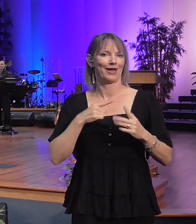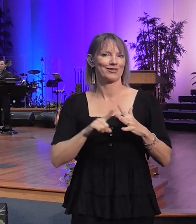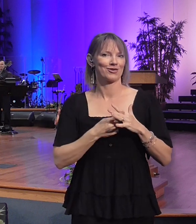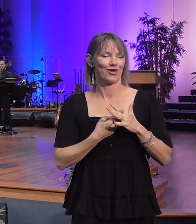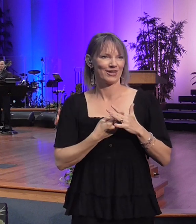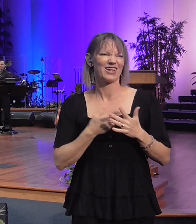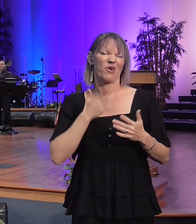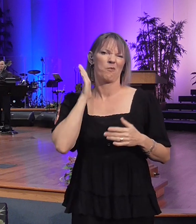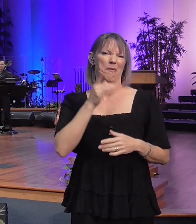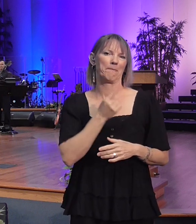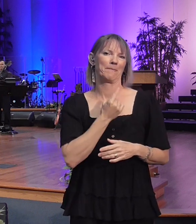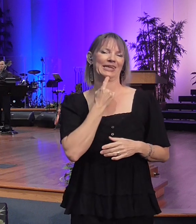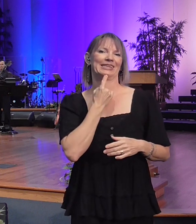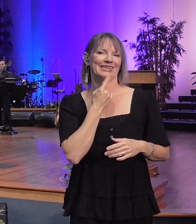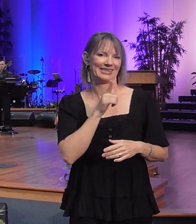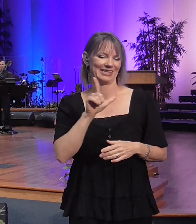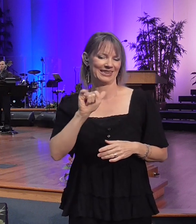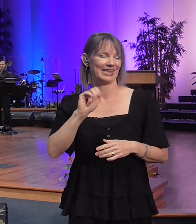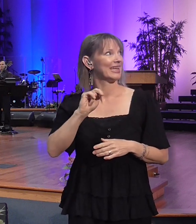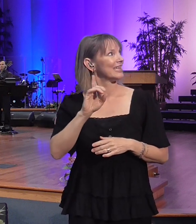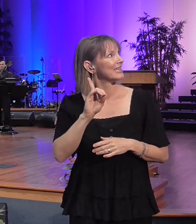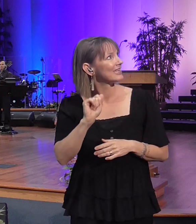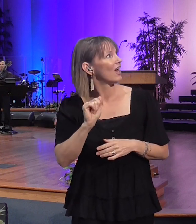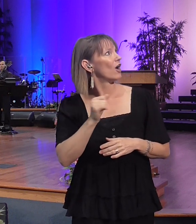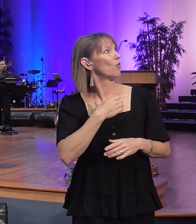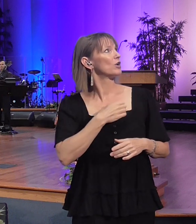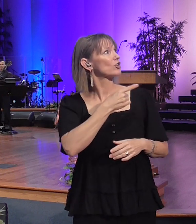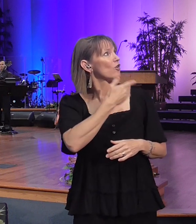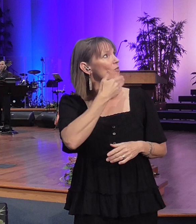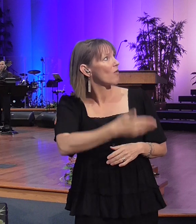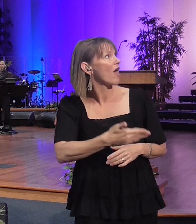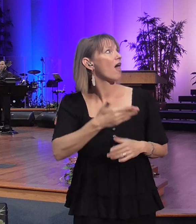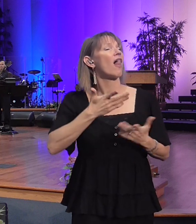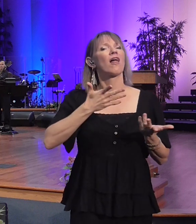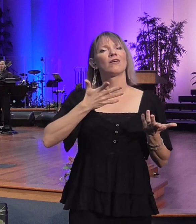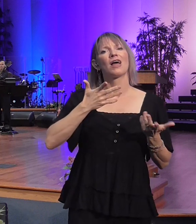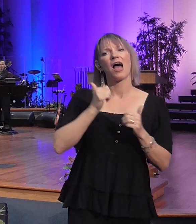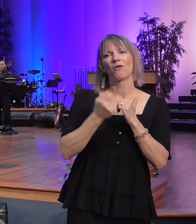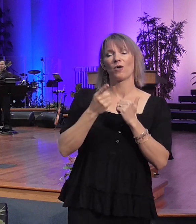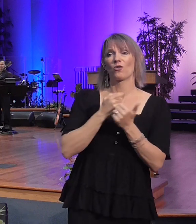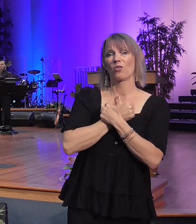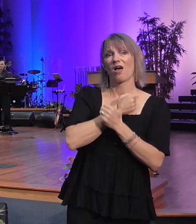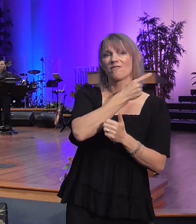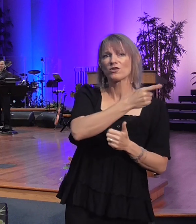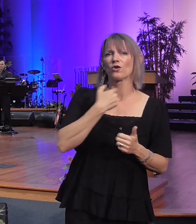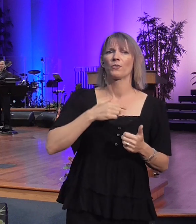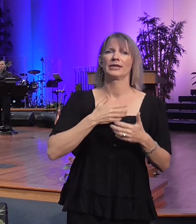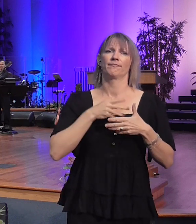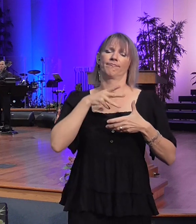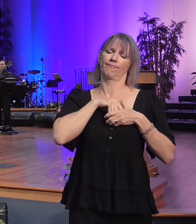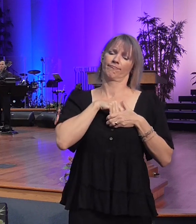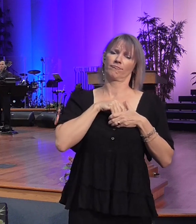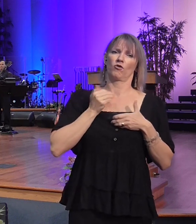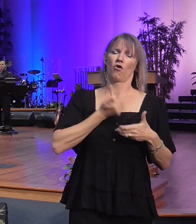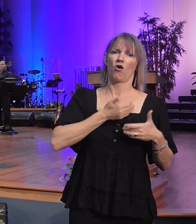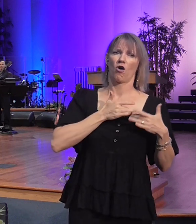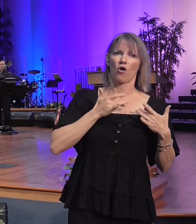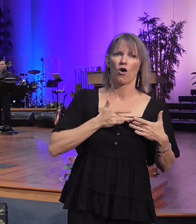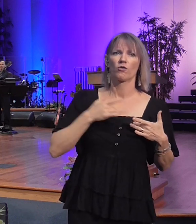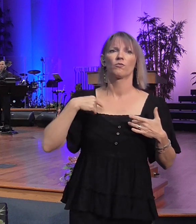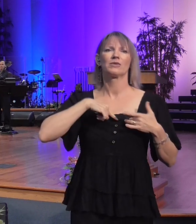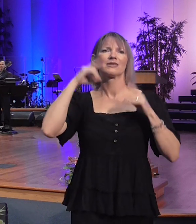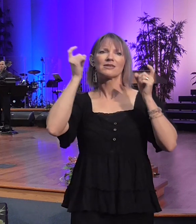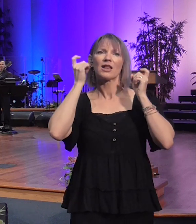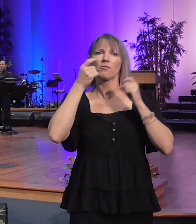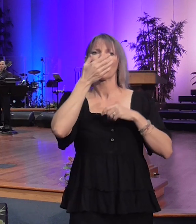miss Linda. We wish her well. We hold everyone who loves her in our heart today as we celebrate her